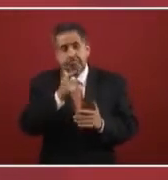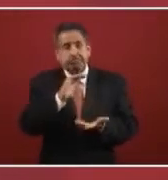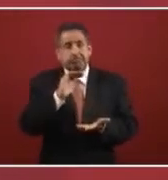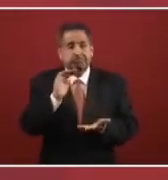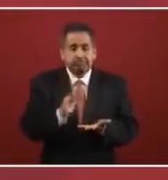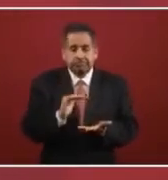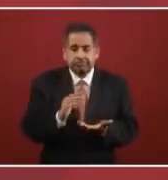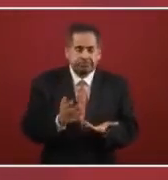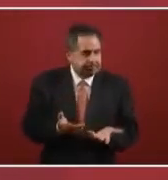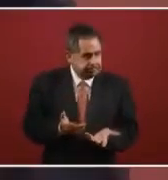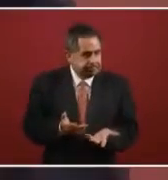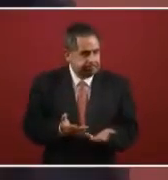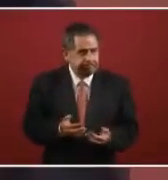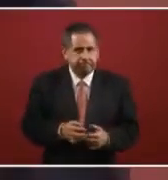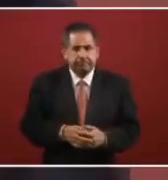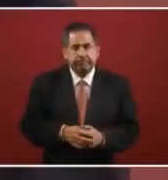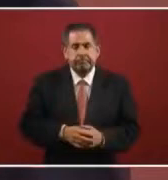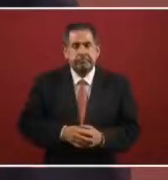it lowered